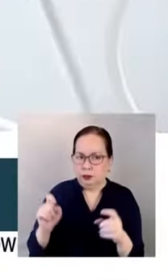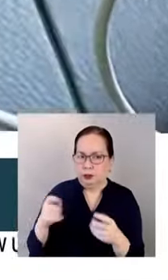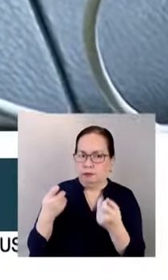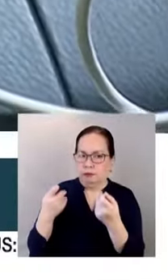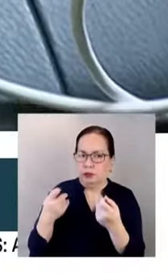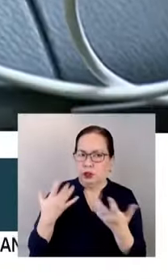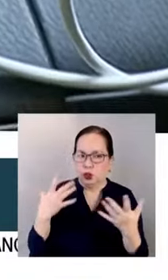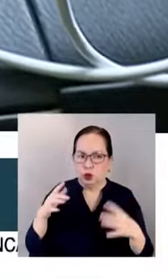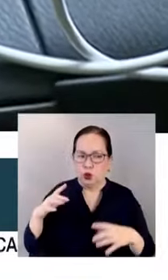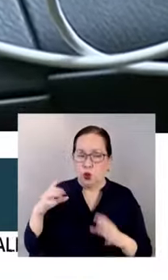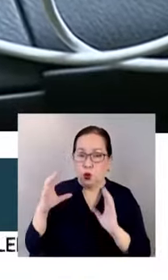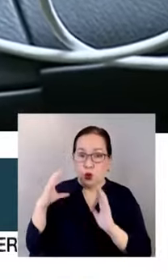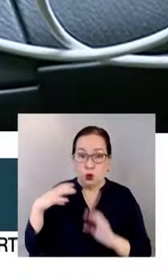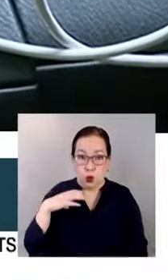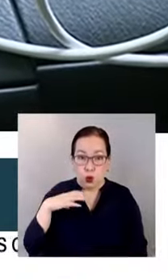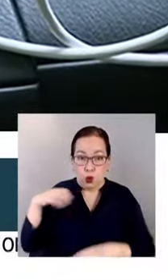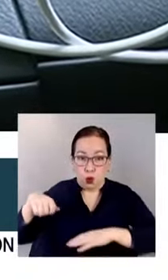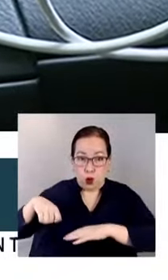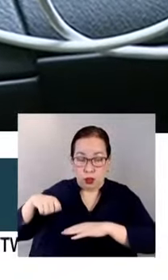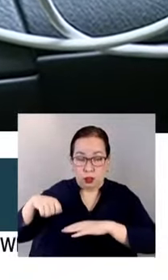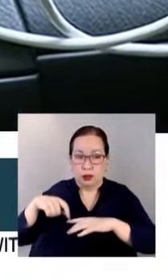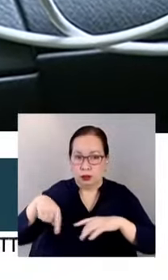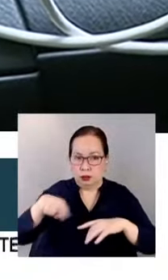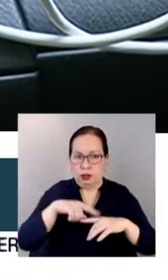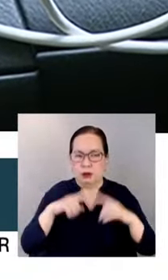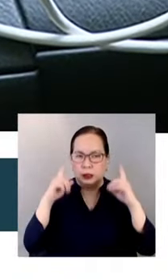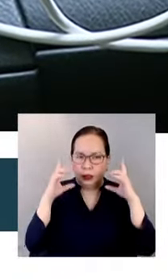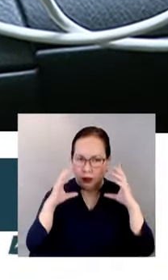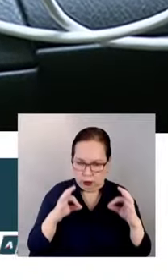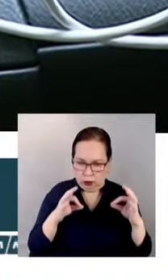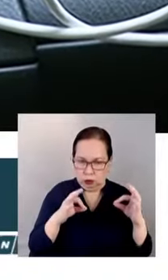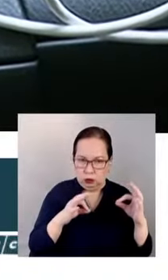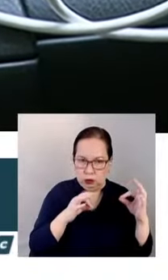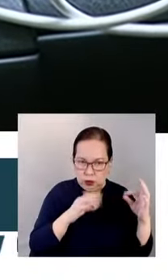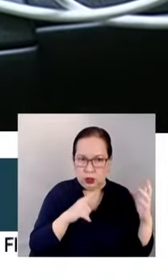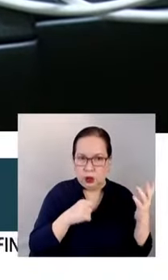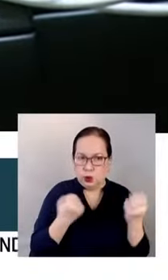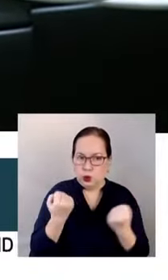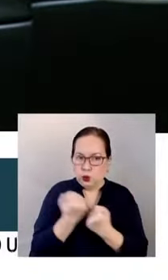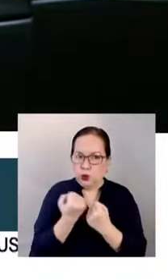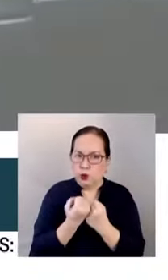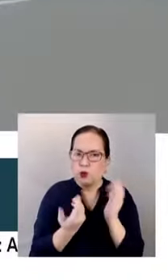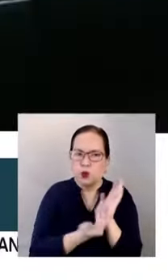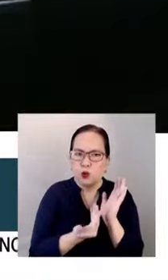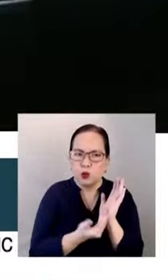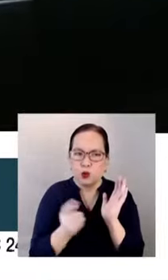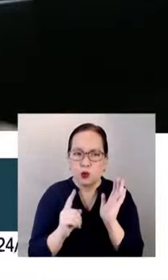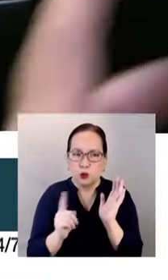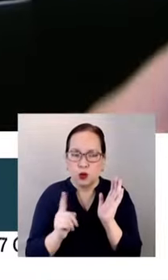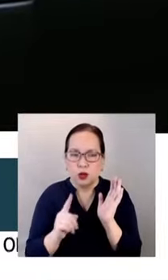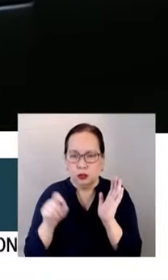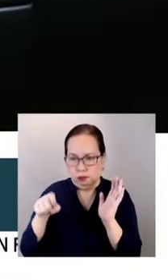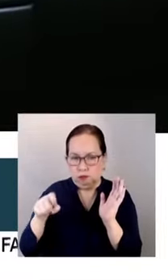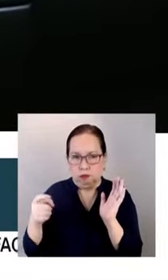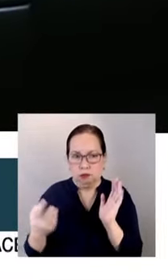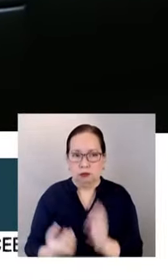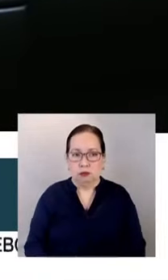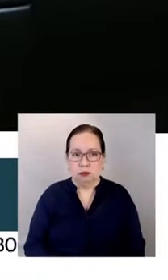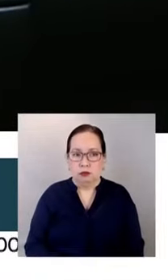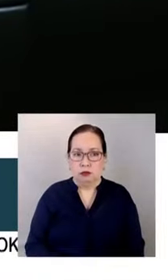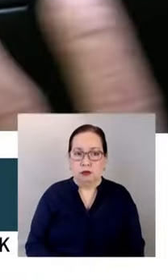board. Definitely, pagka mayroong resolution ng board, mayroong supporting na mga next step ang board sigurado. Definitely, the board